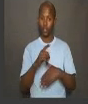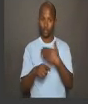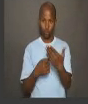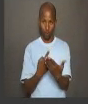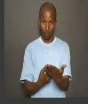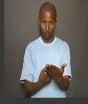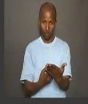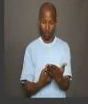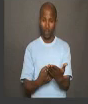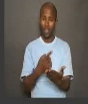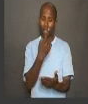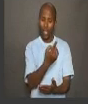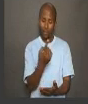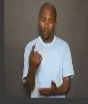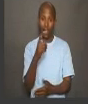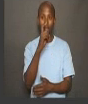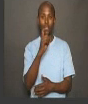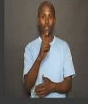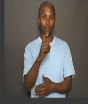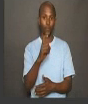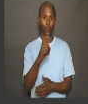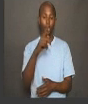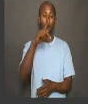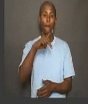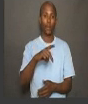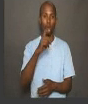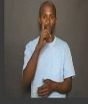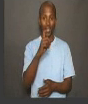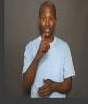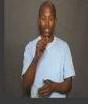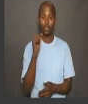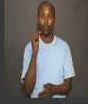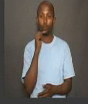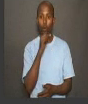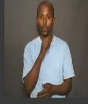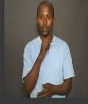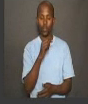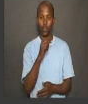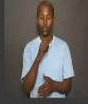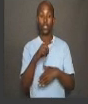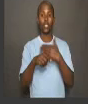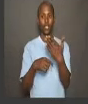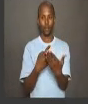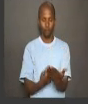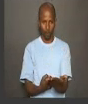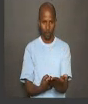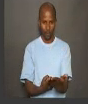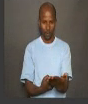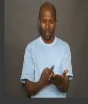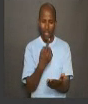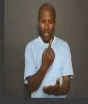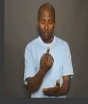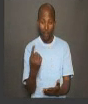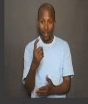So, for every x, P of x is false. Therefore, for